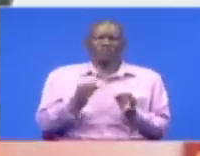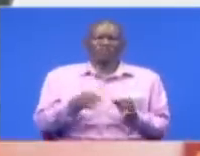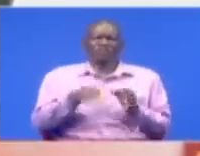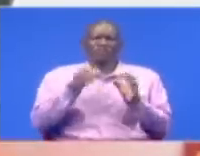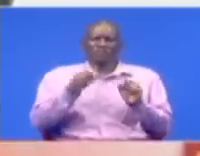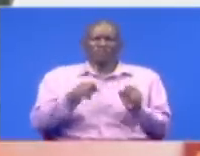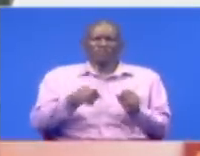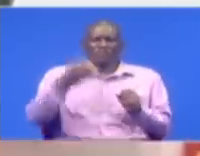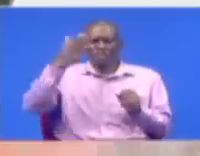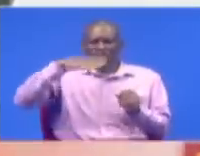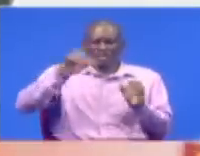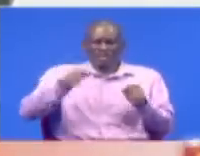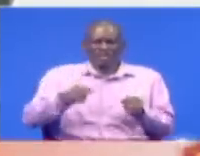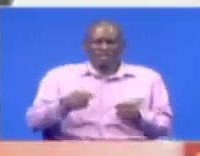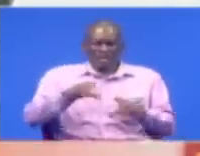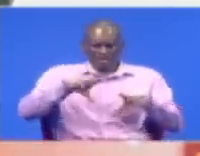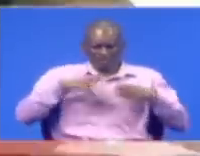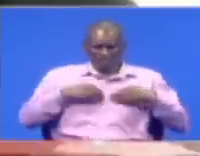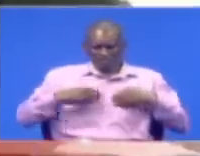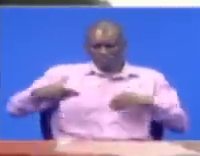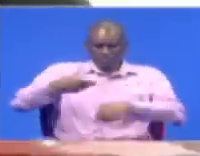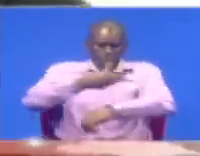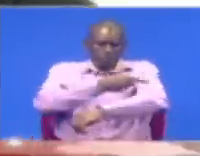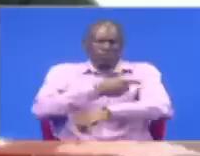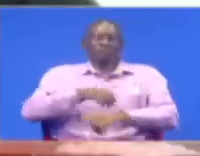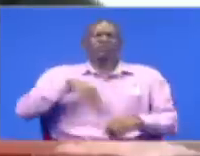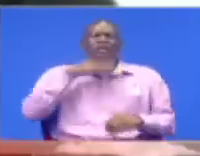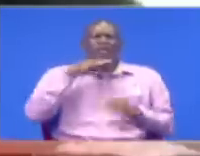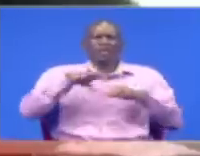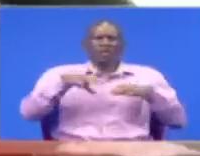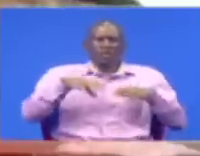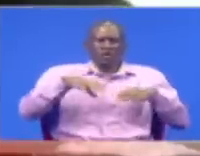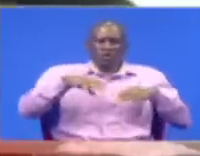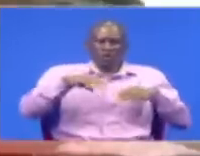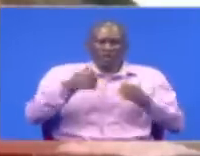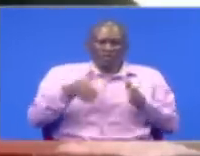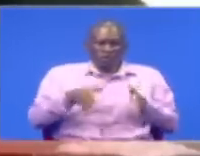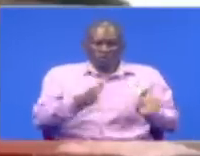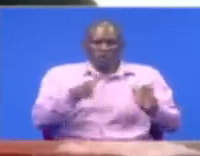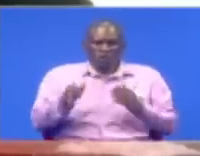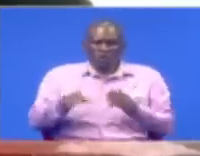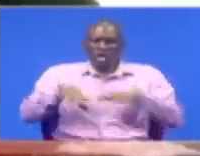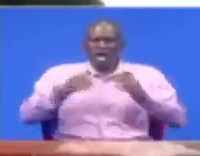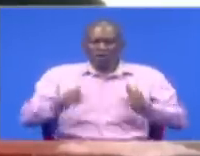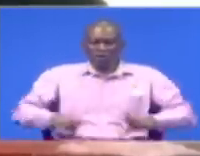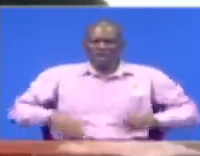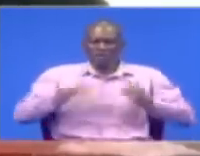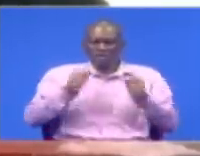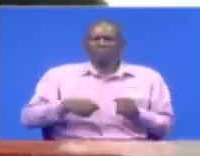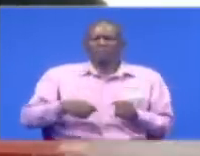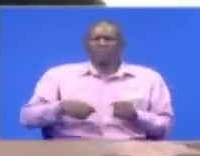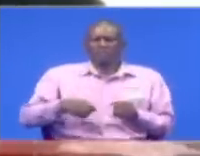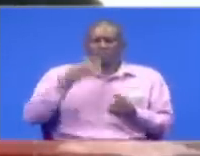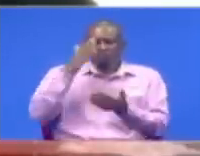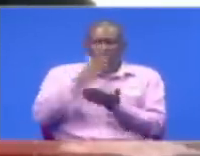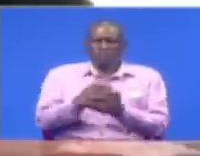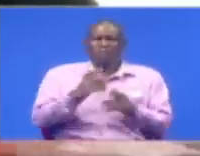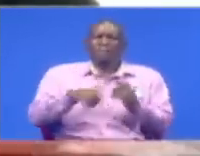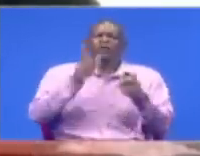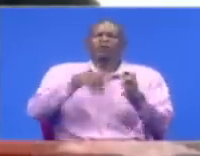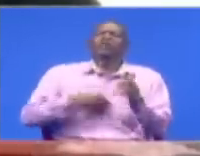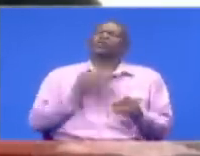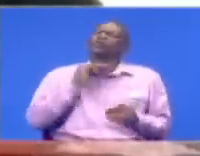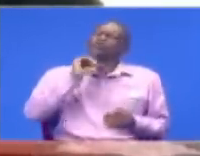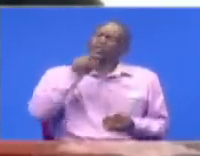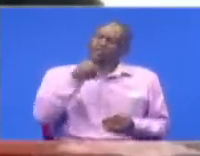permit euthanasia and other forms of how life can be taken away. But what I want to ask